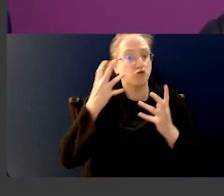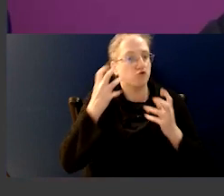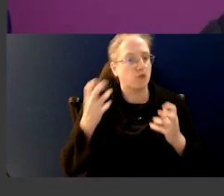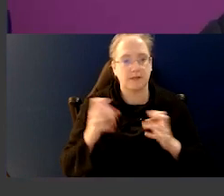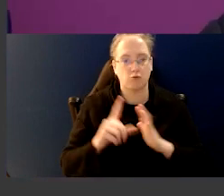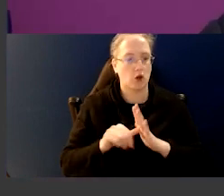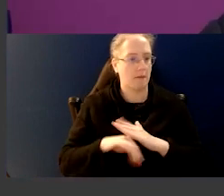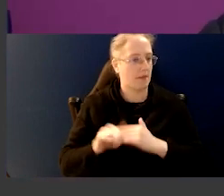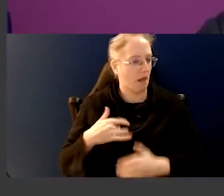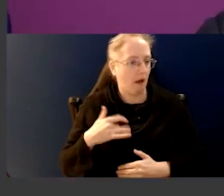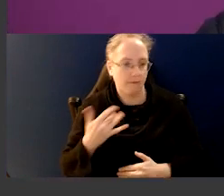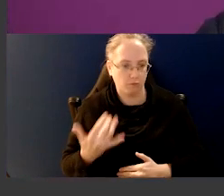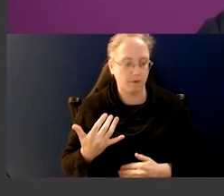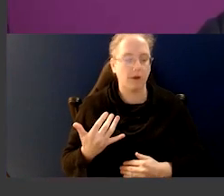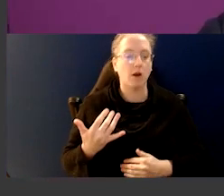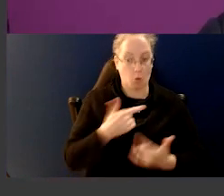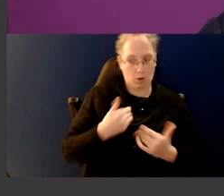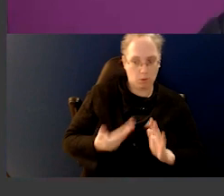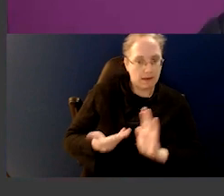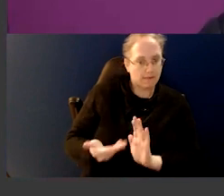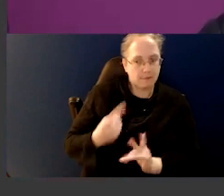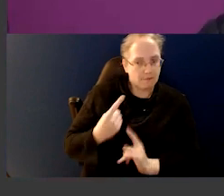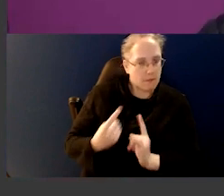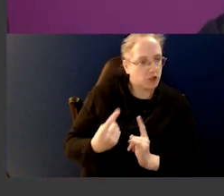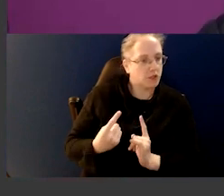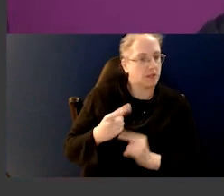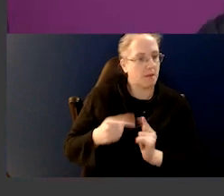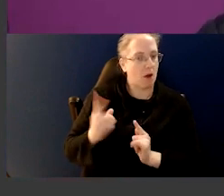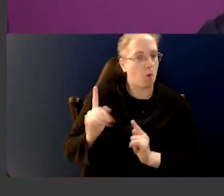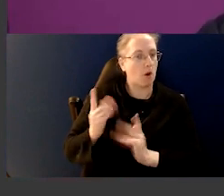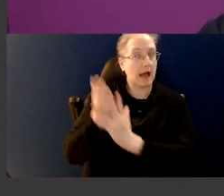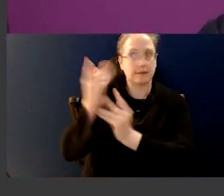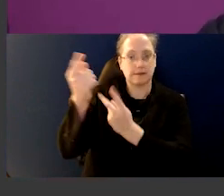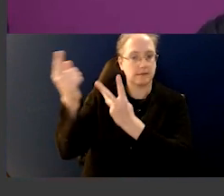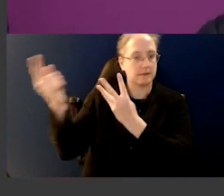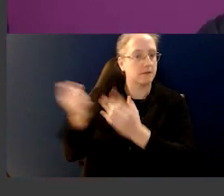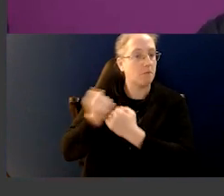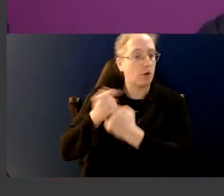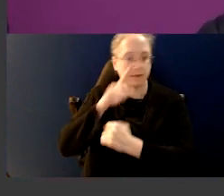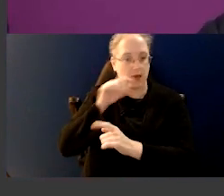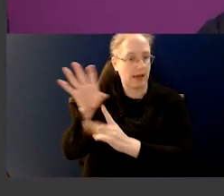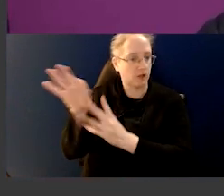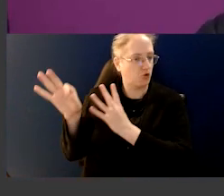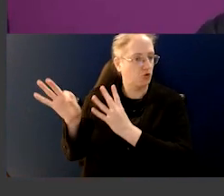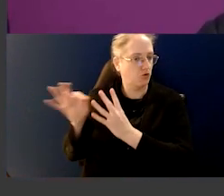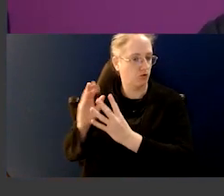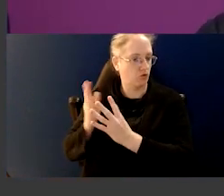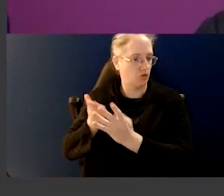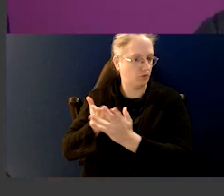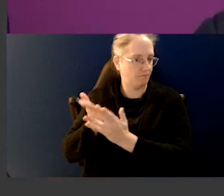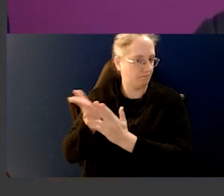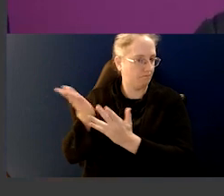in their life, we will provide them with information of accessible support services that they may choose to